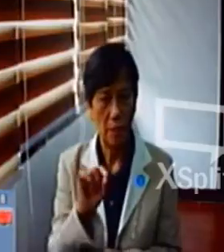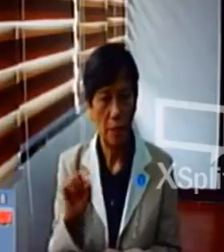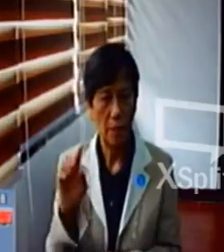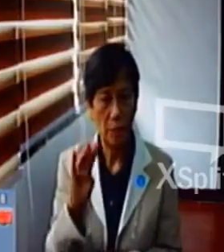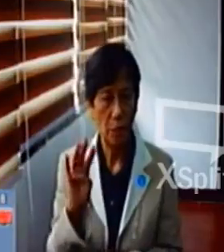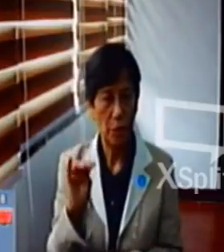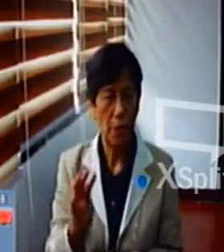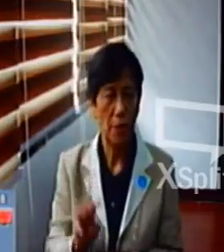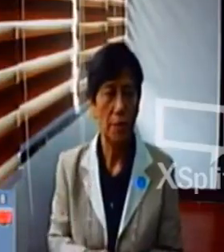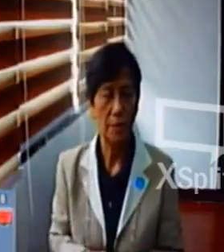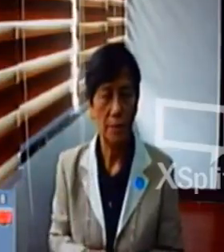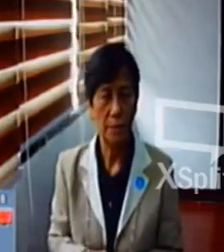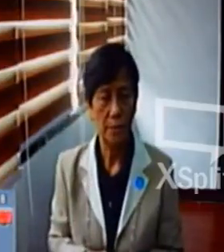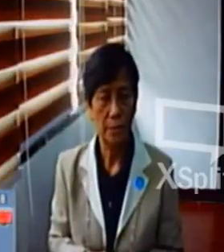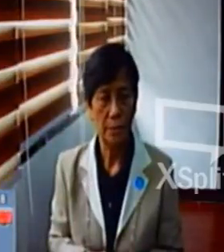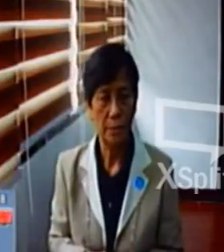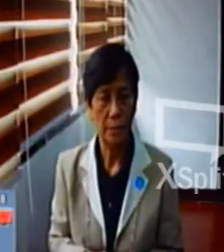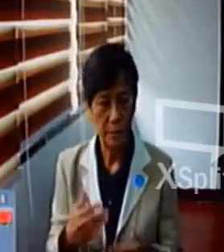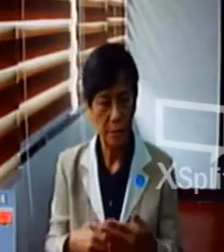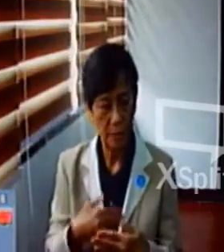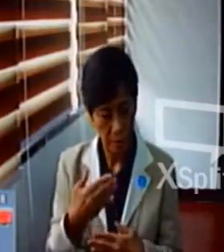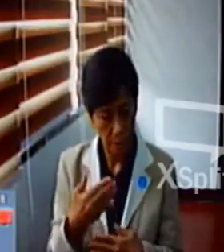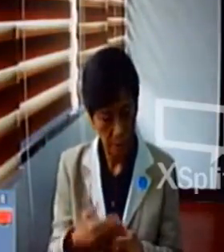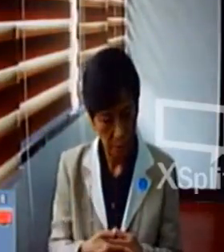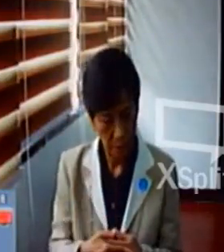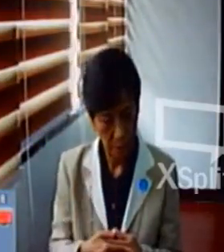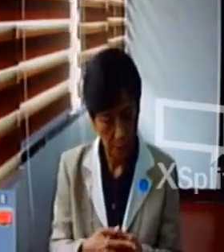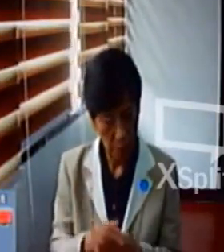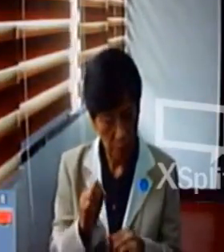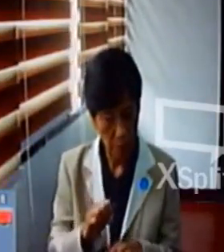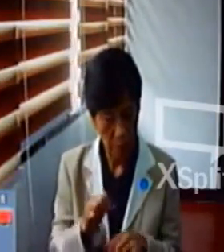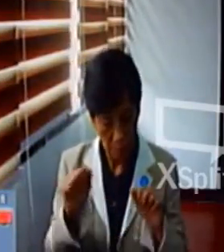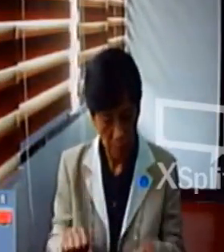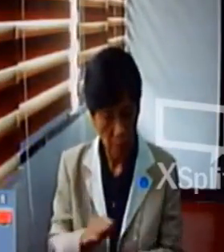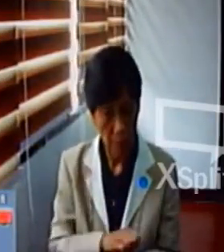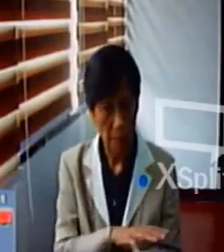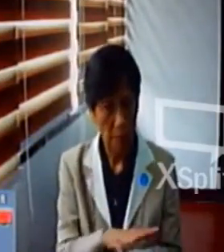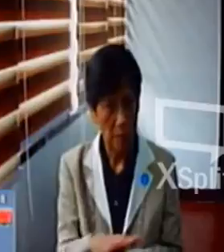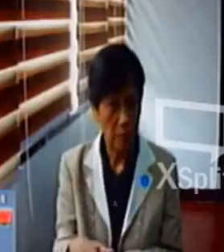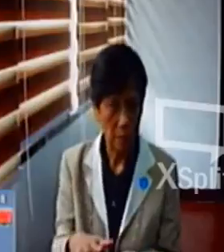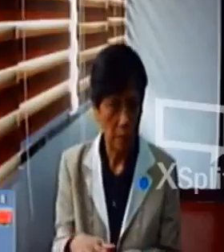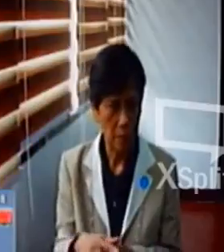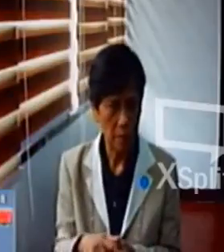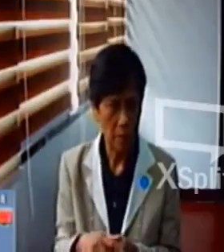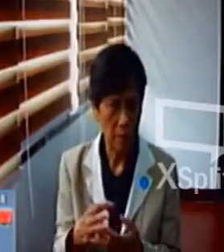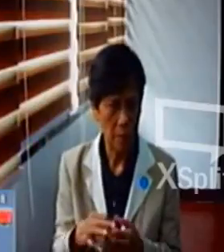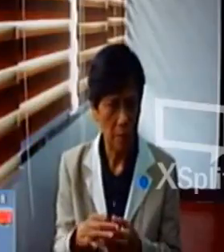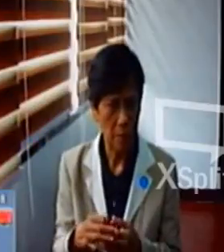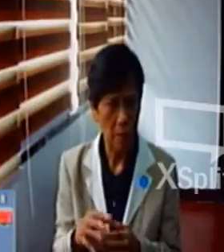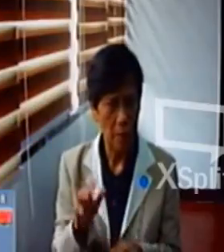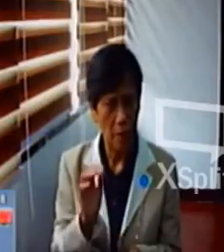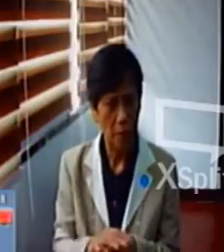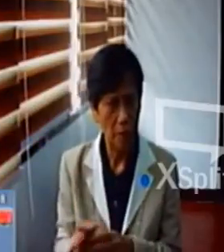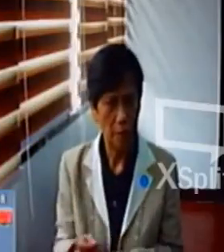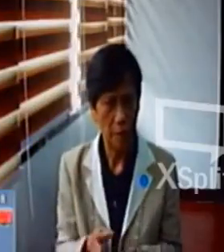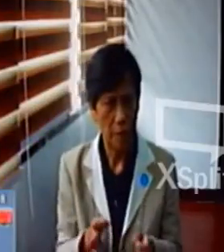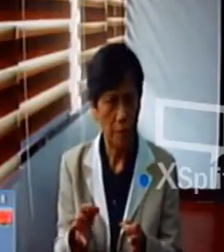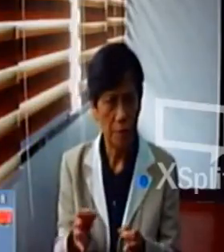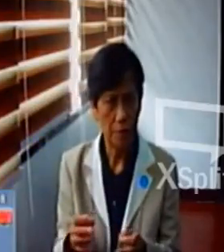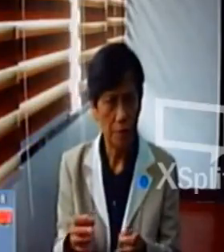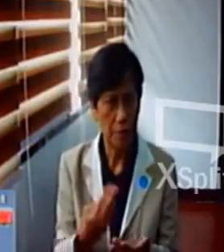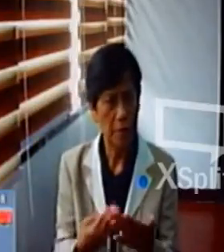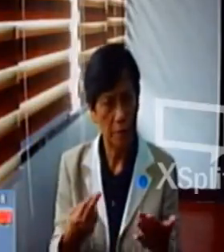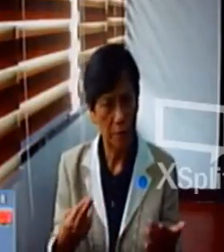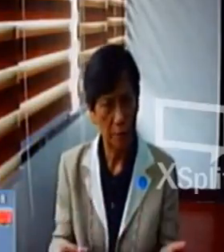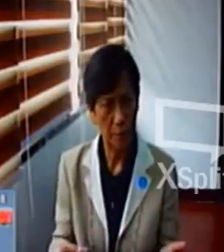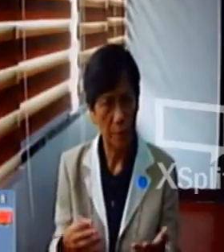III-14. Next is the possible effects of El Nino on some Philippine marine fisheries resources